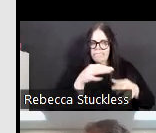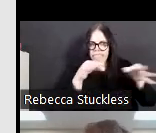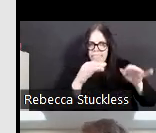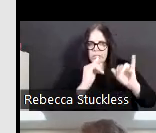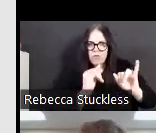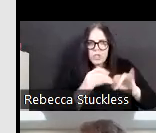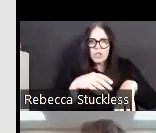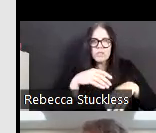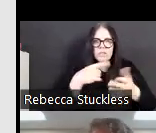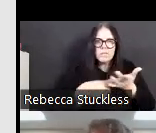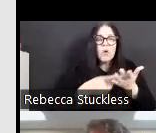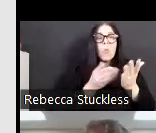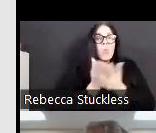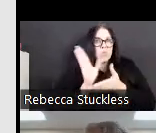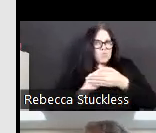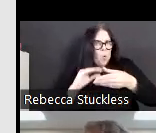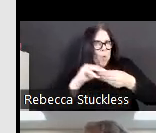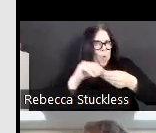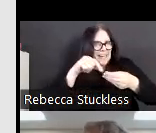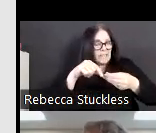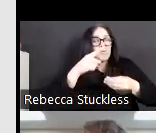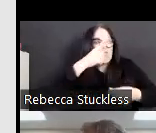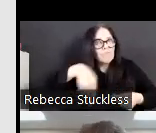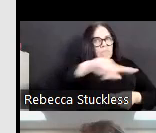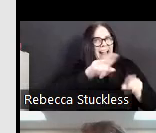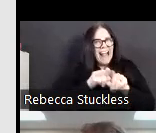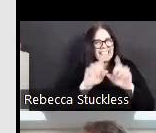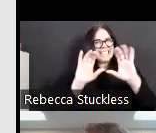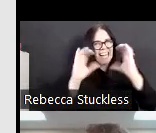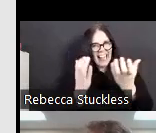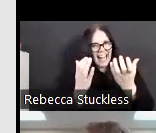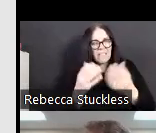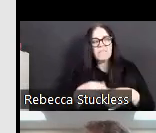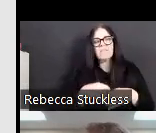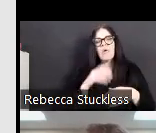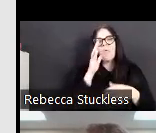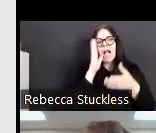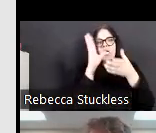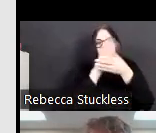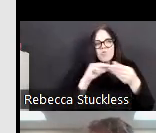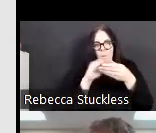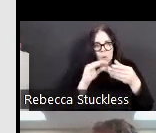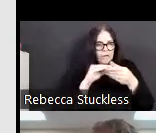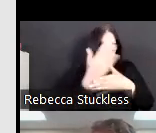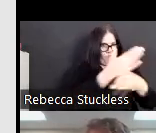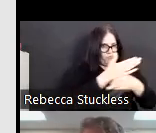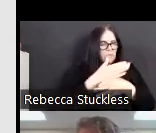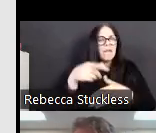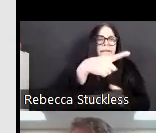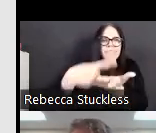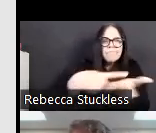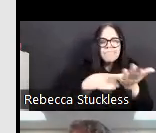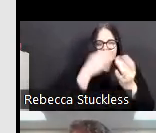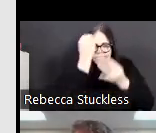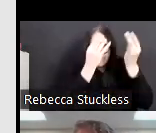by story mode. So we would do this as a class. Like they would get the story piece to it and then reflect on it